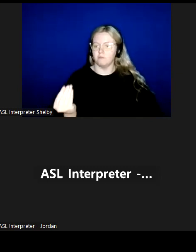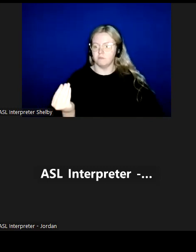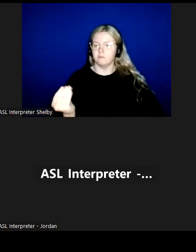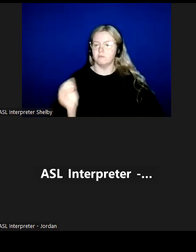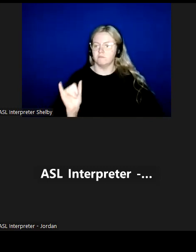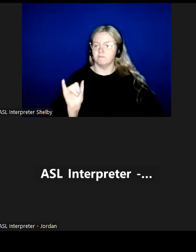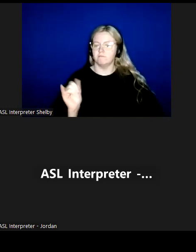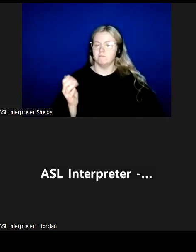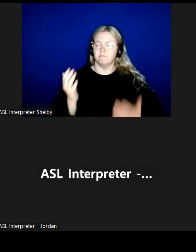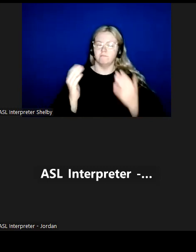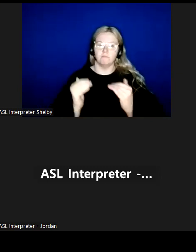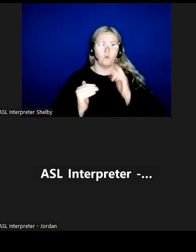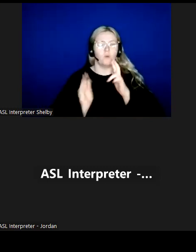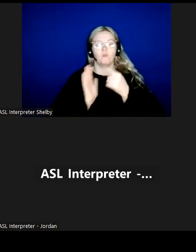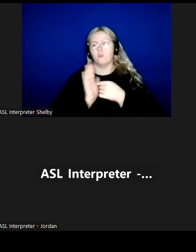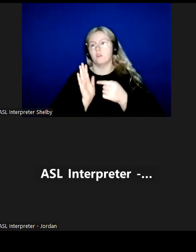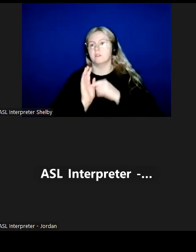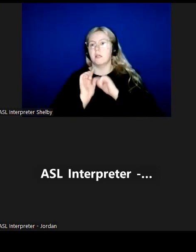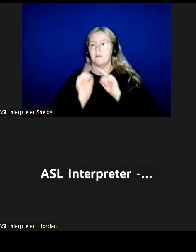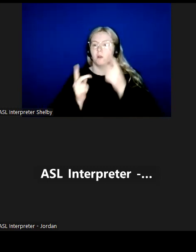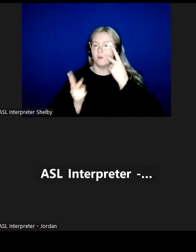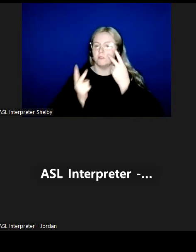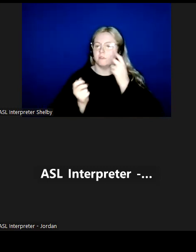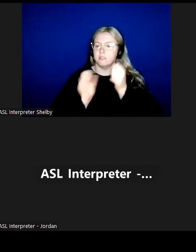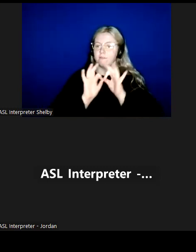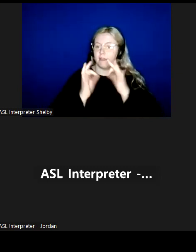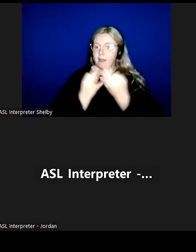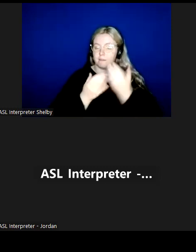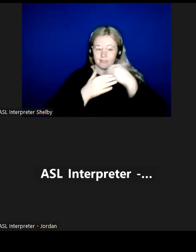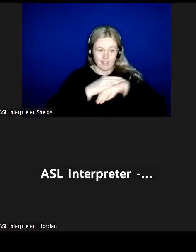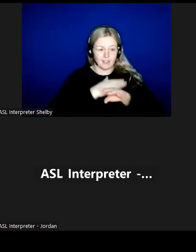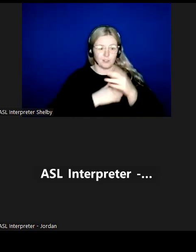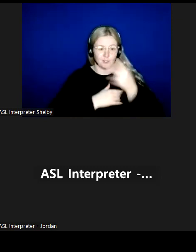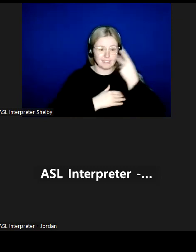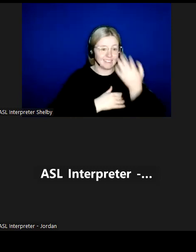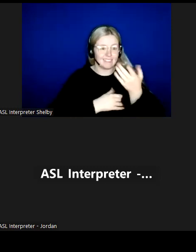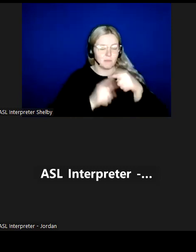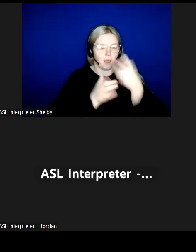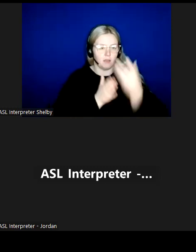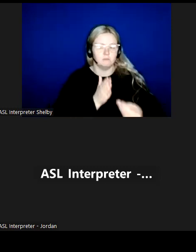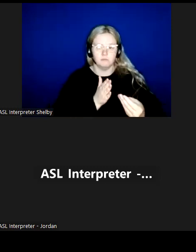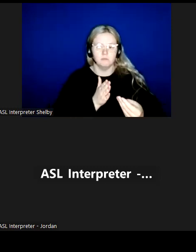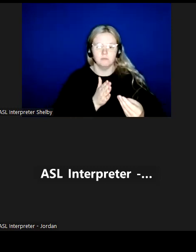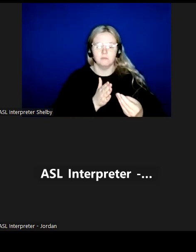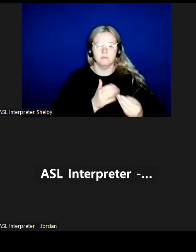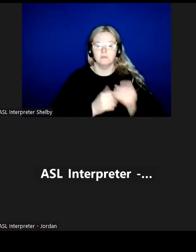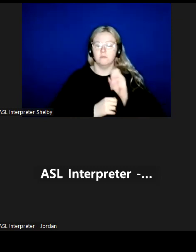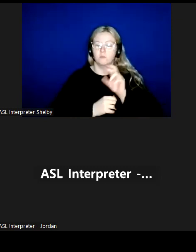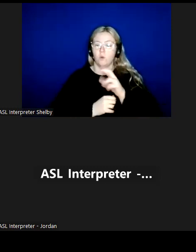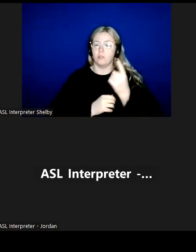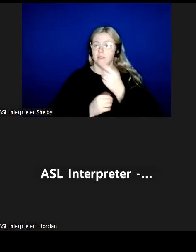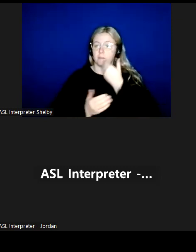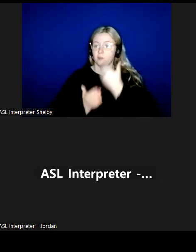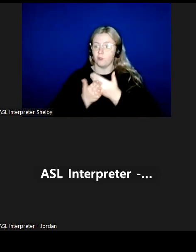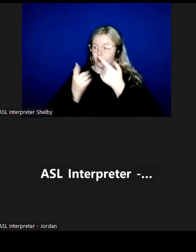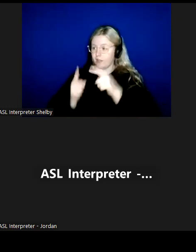my relative and I expect to walk in the door and they'll be there. Or something good happens and I want to pick